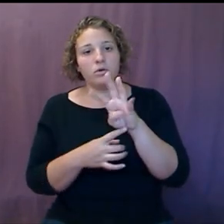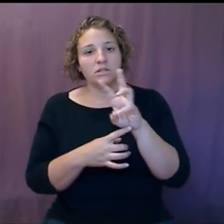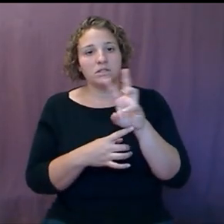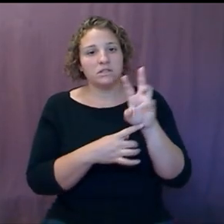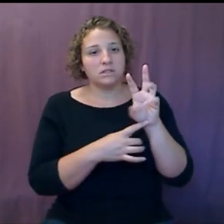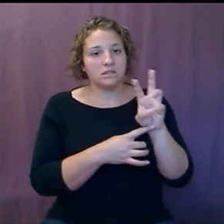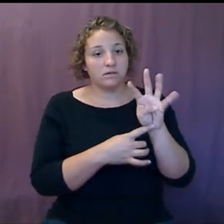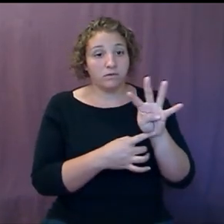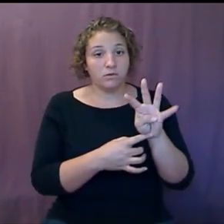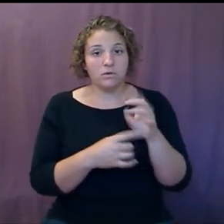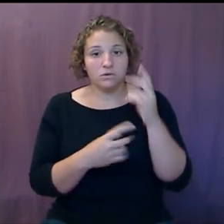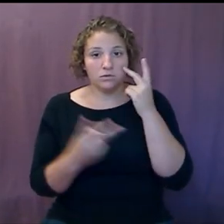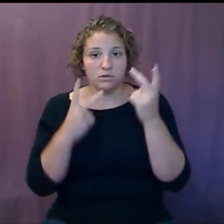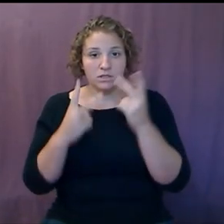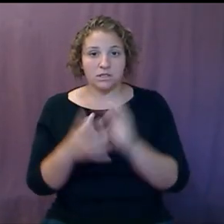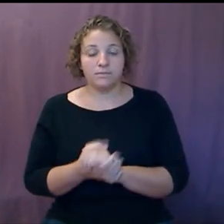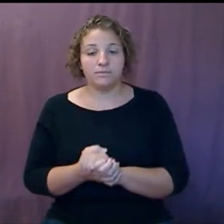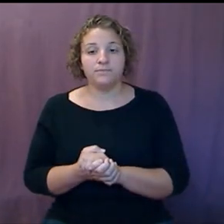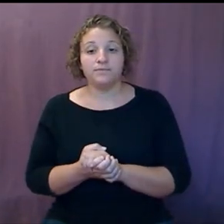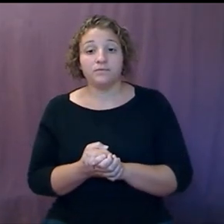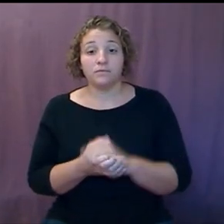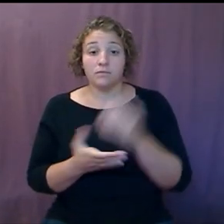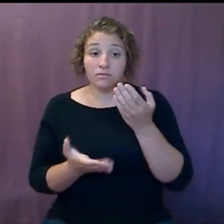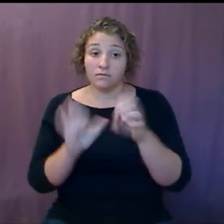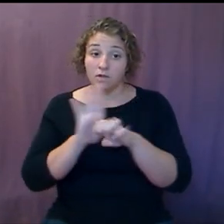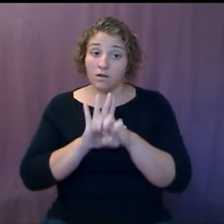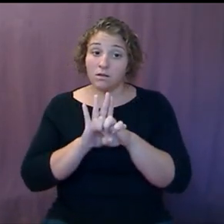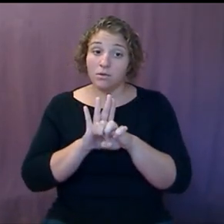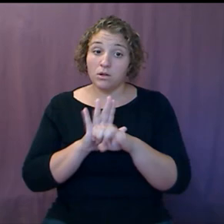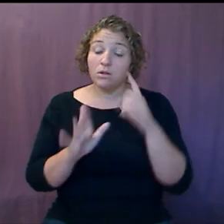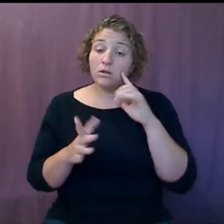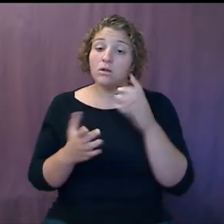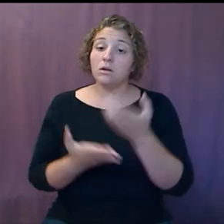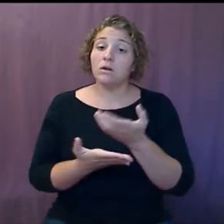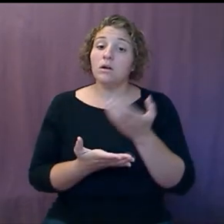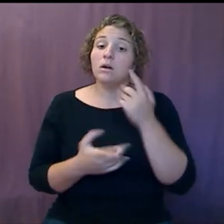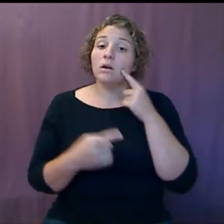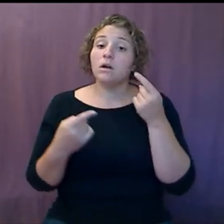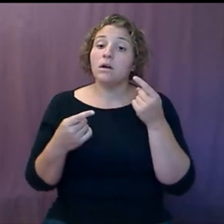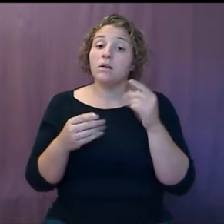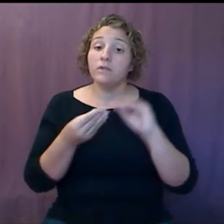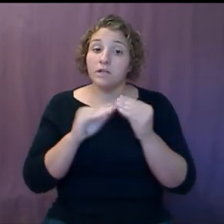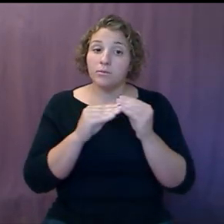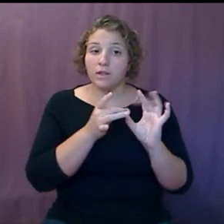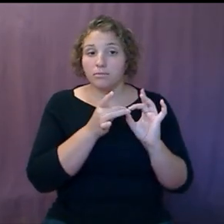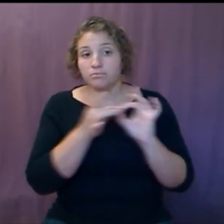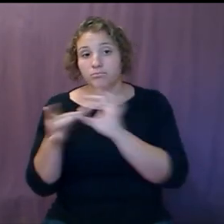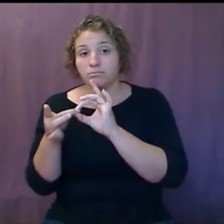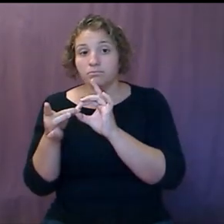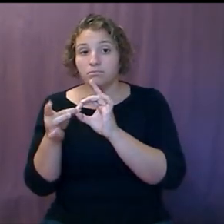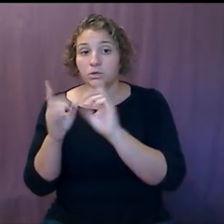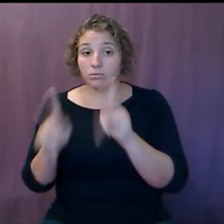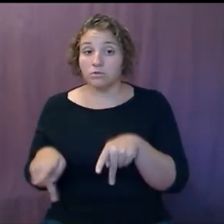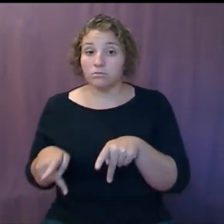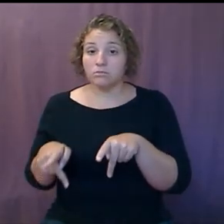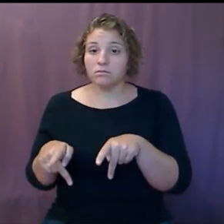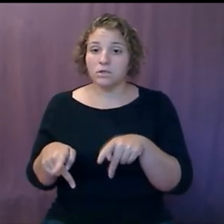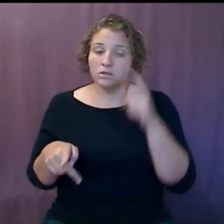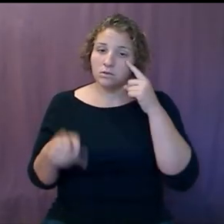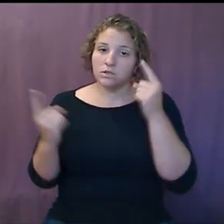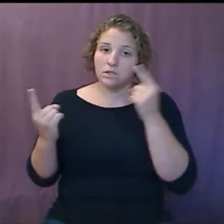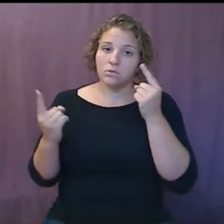so we've had an example of a case where there's a number that's clearly identified with a man so the question comes up next so what is